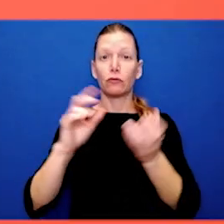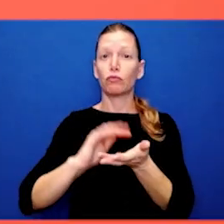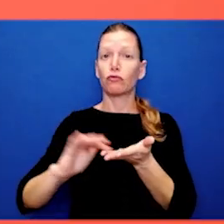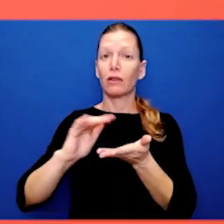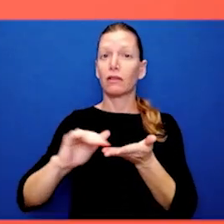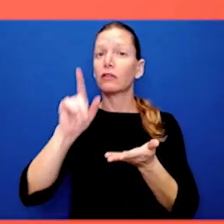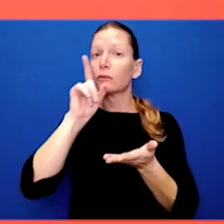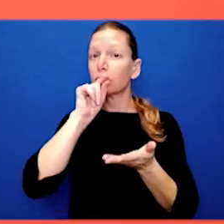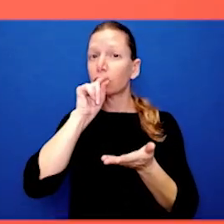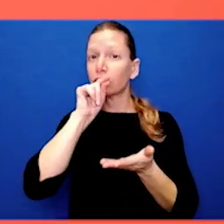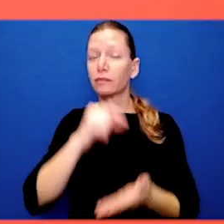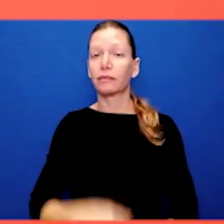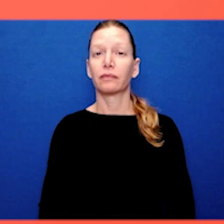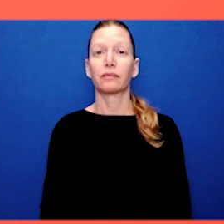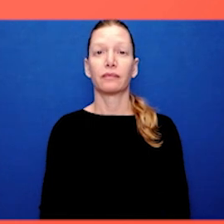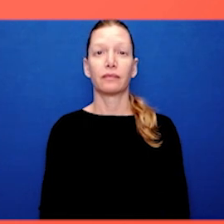Braille Bird.